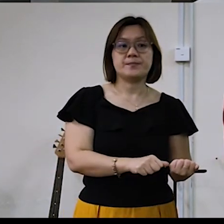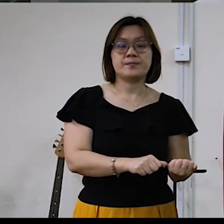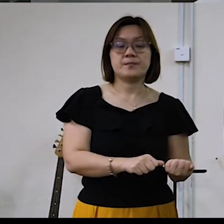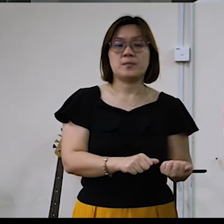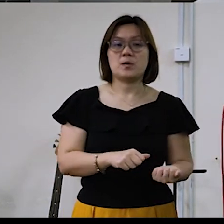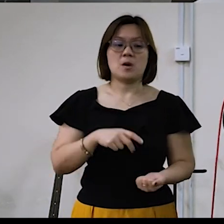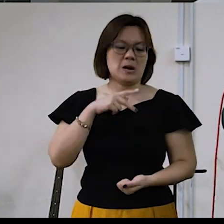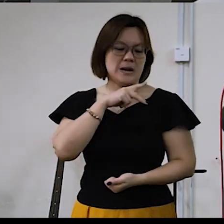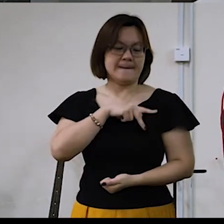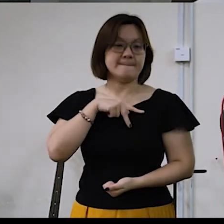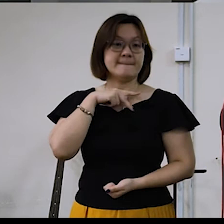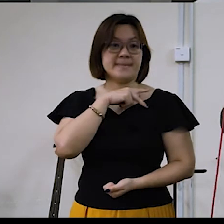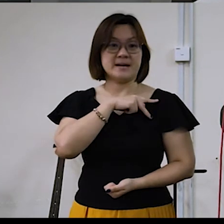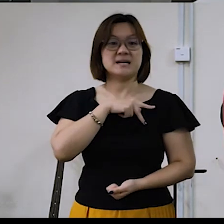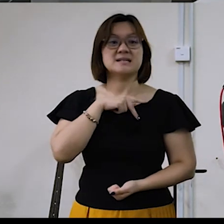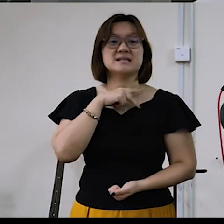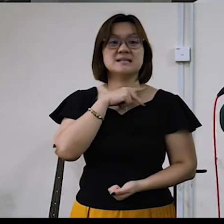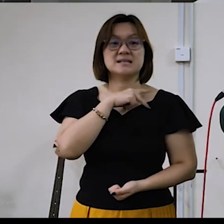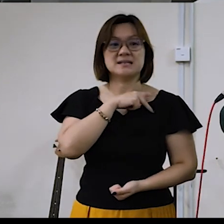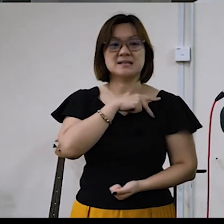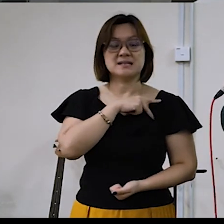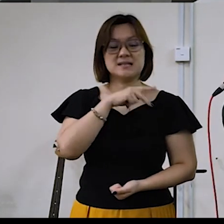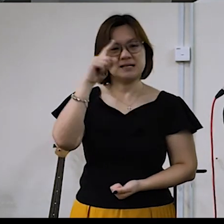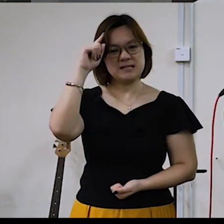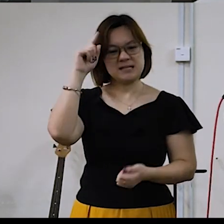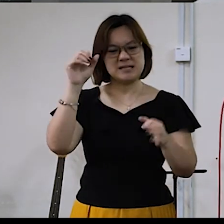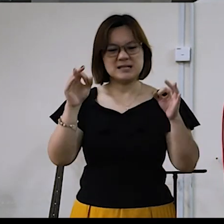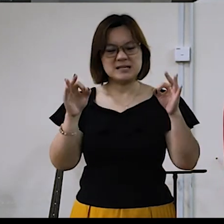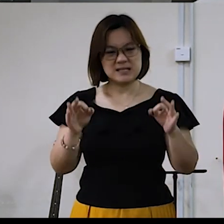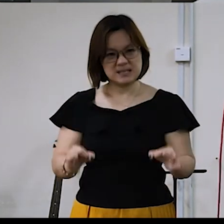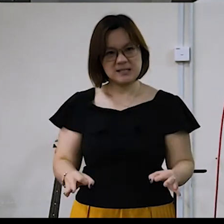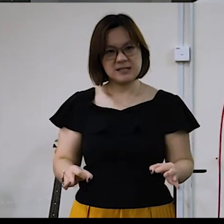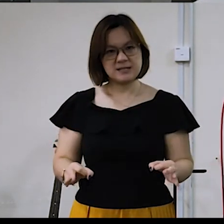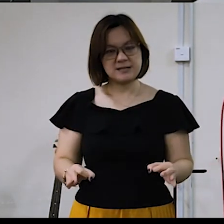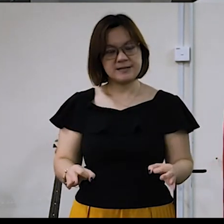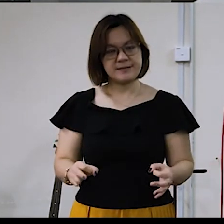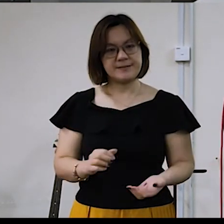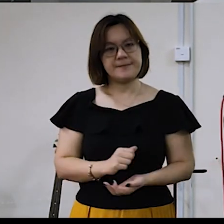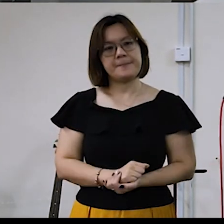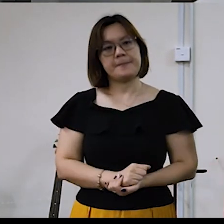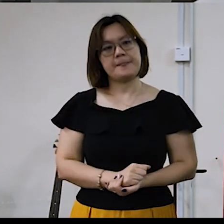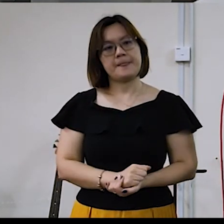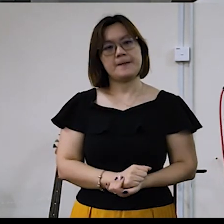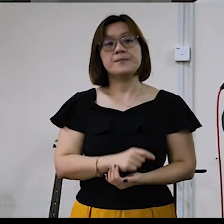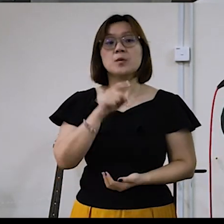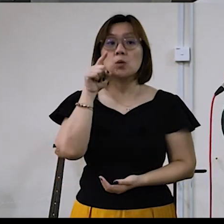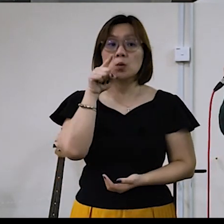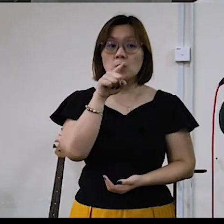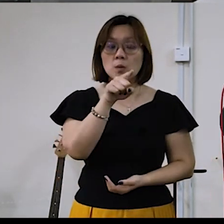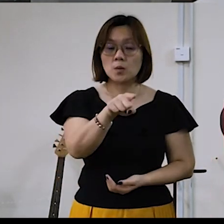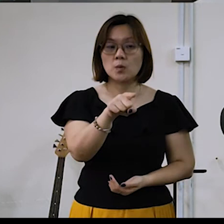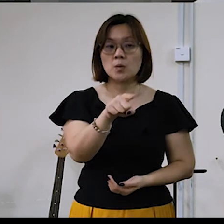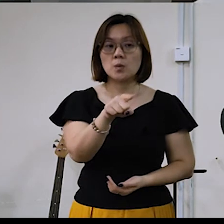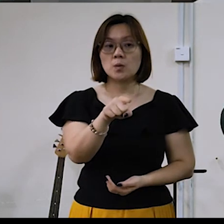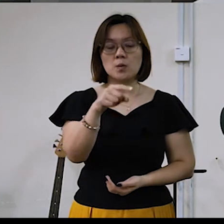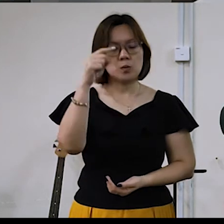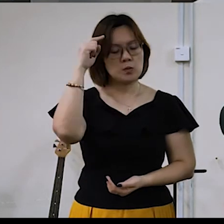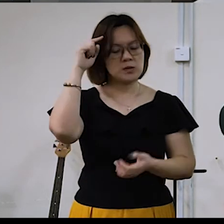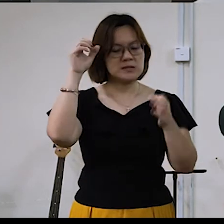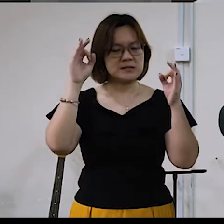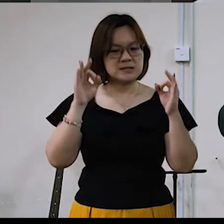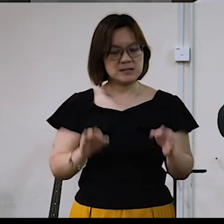mother baptized you. Your mother sent you to baptize. That's not personal. Personal means you yourself says, I want